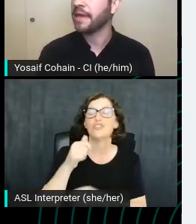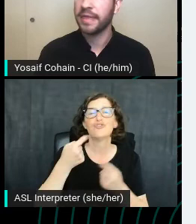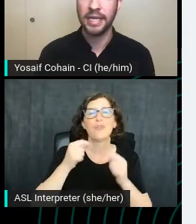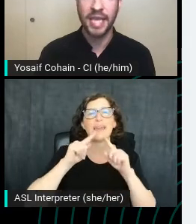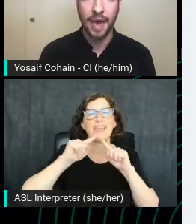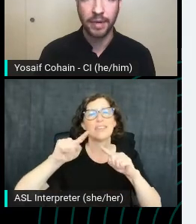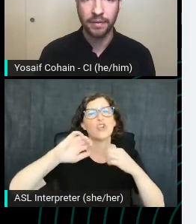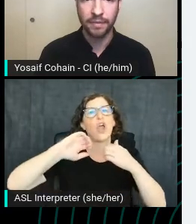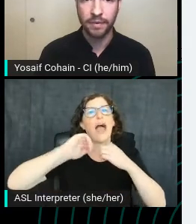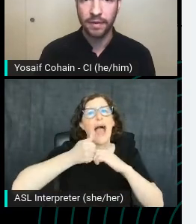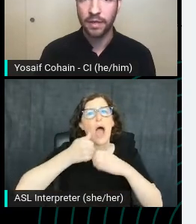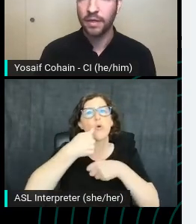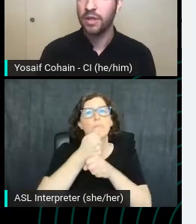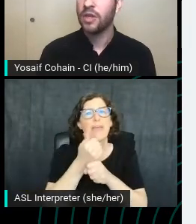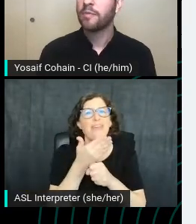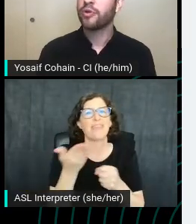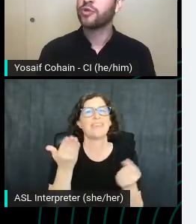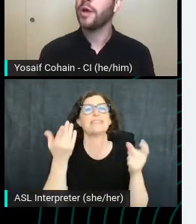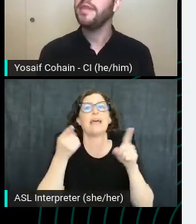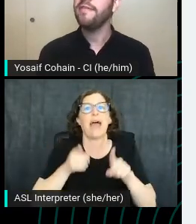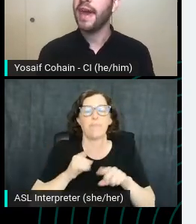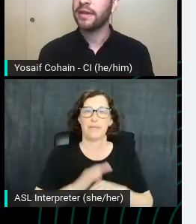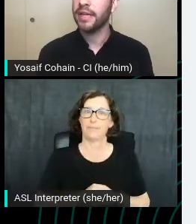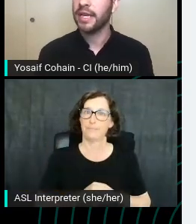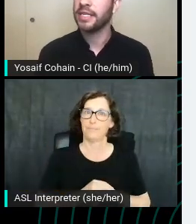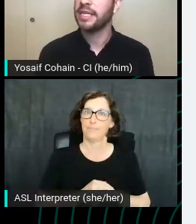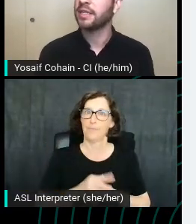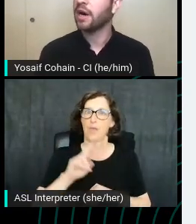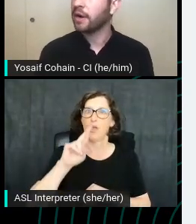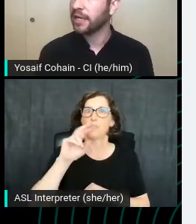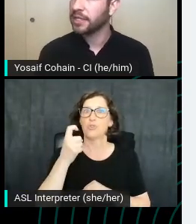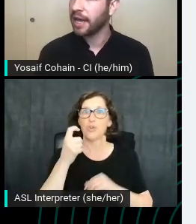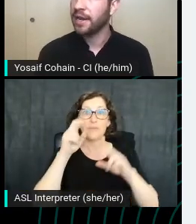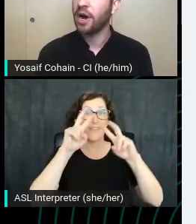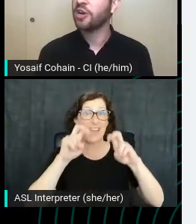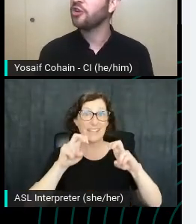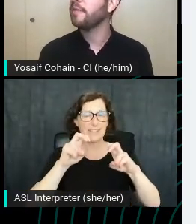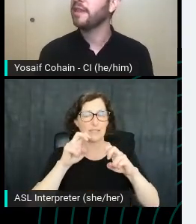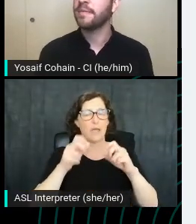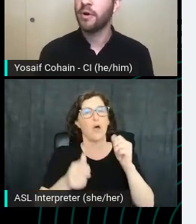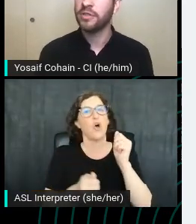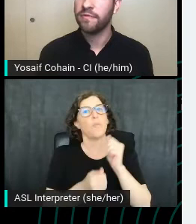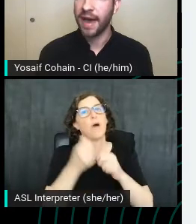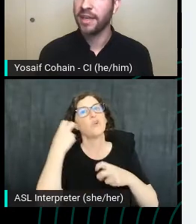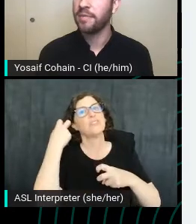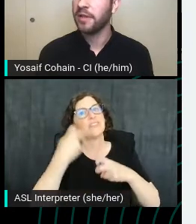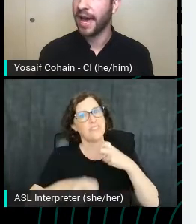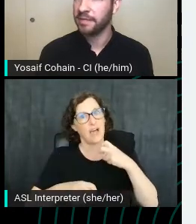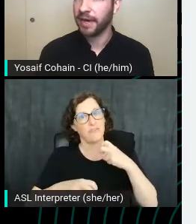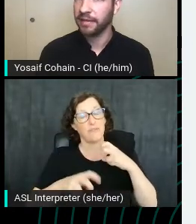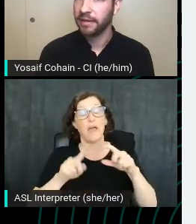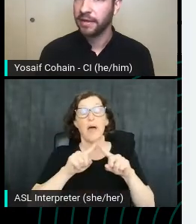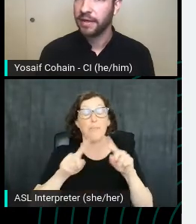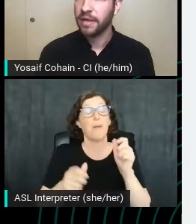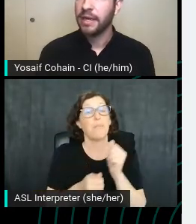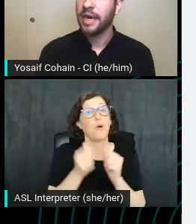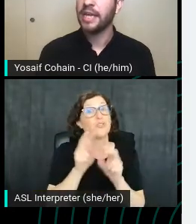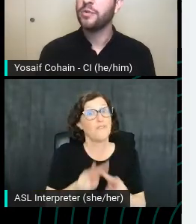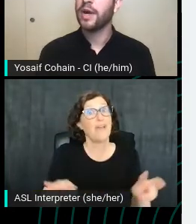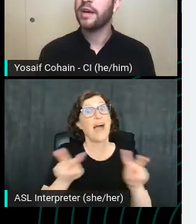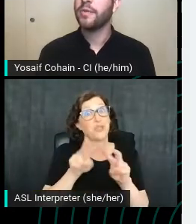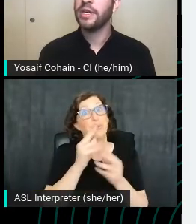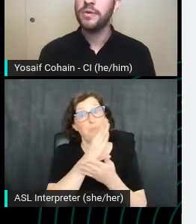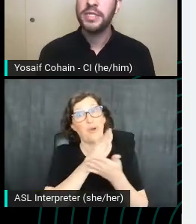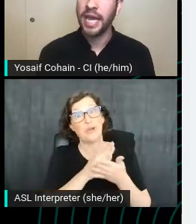to make things happen. Prescriptive analytics is the hardest and arguably the most valuable aspect.